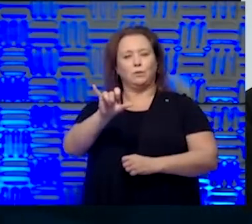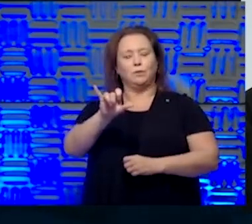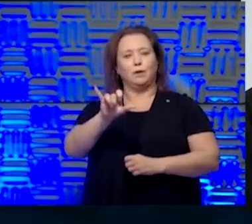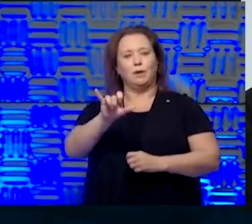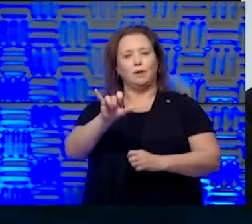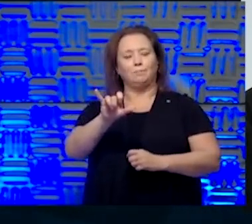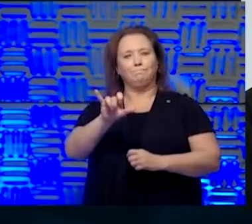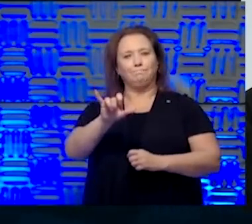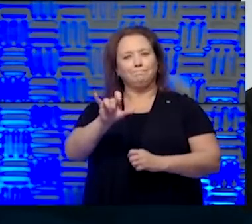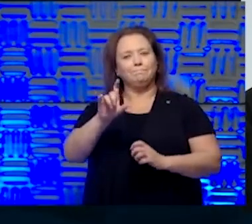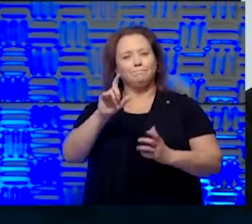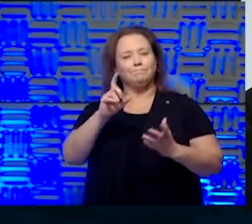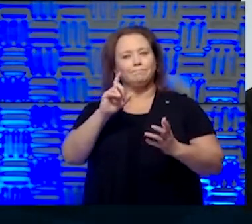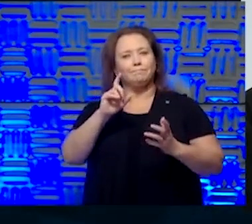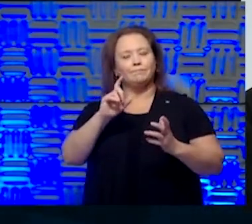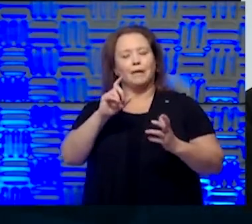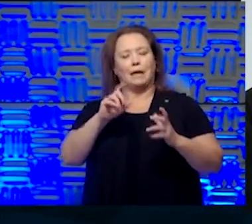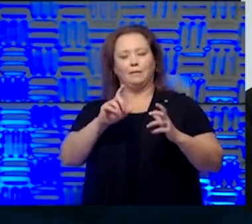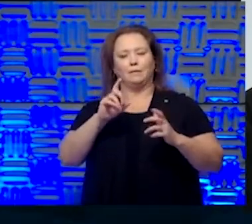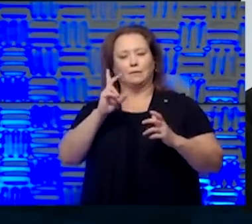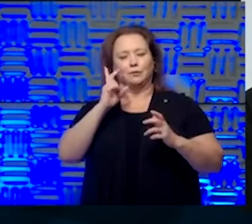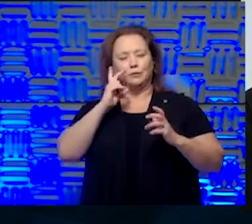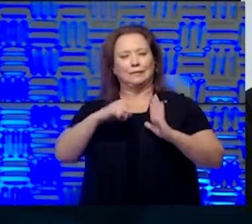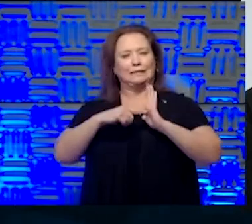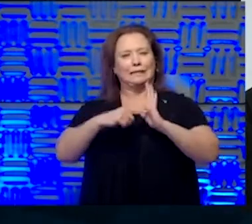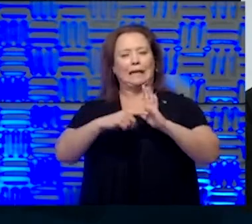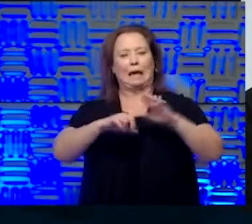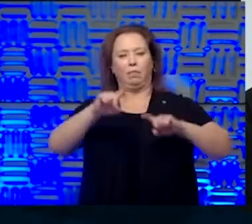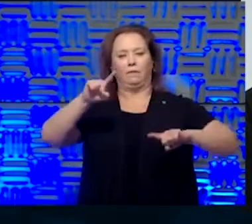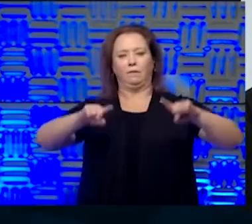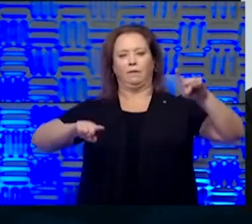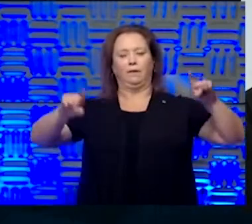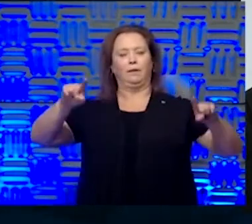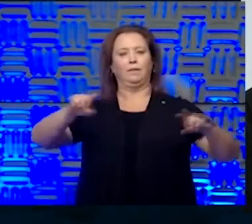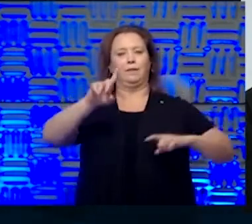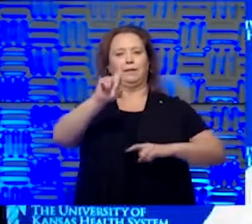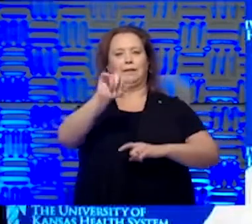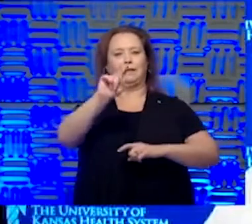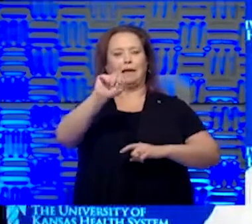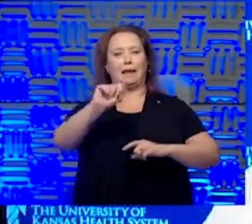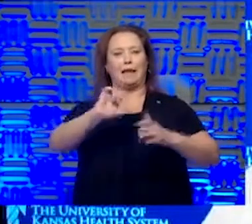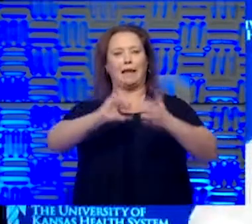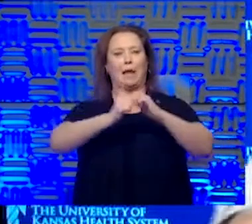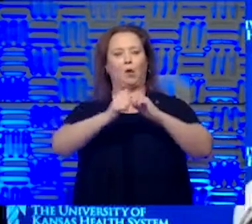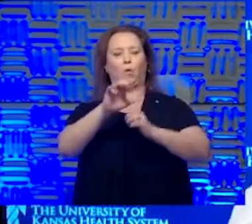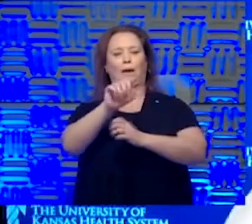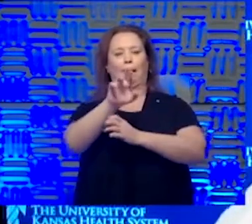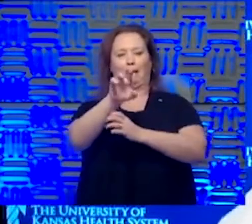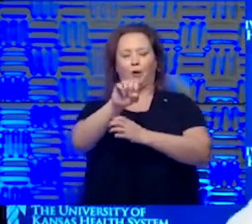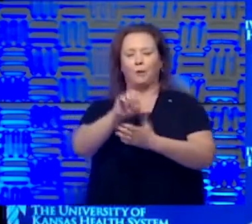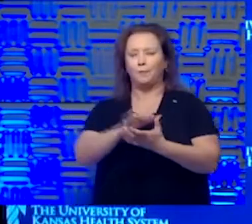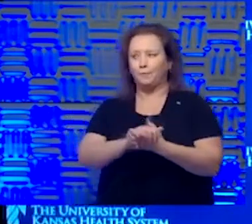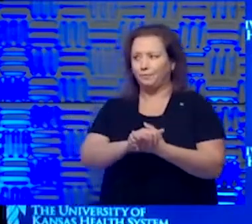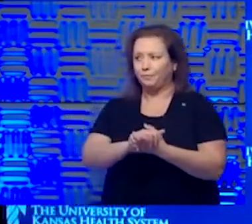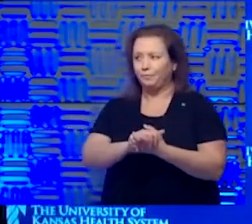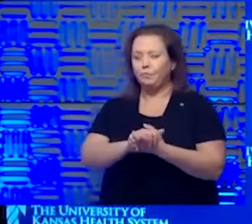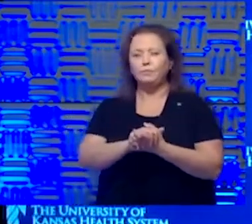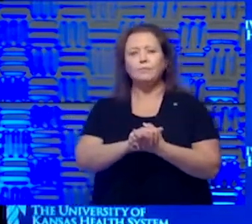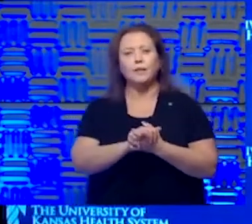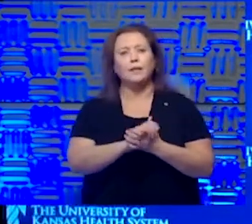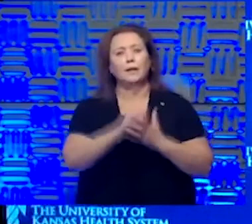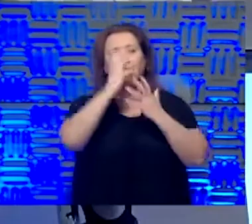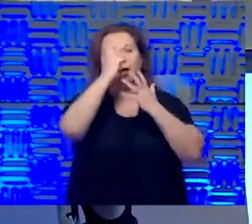disproportionate results, how disproportionate data and disparity is perpetuated. Please. And this,